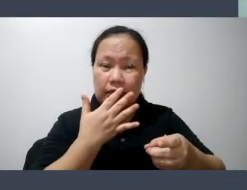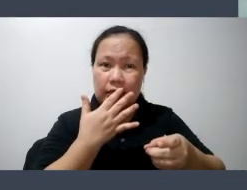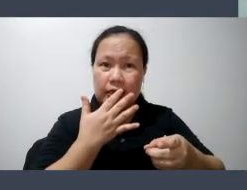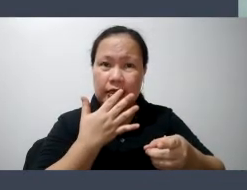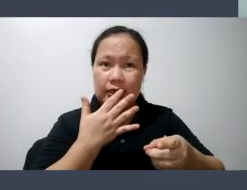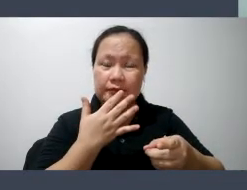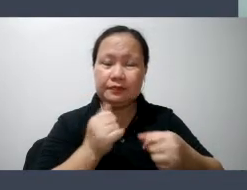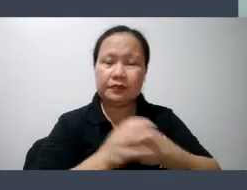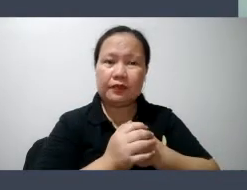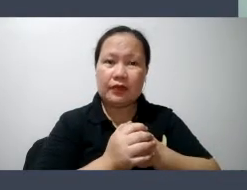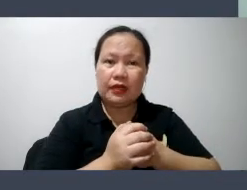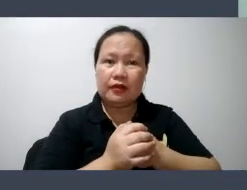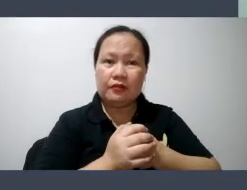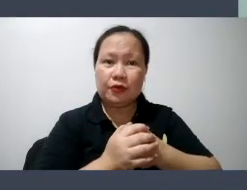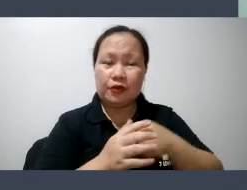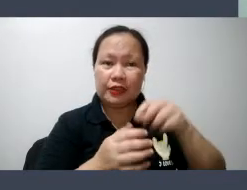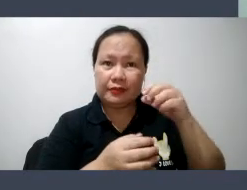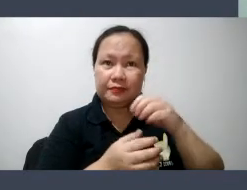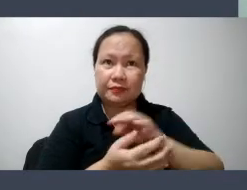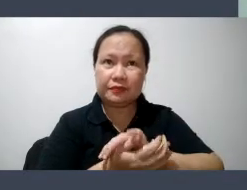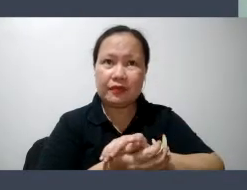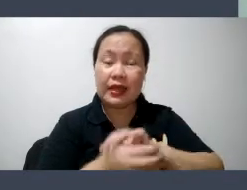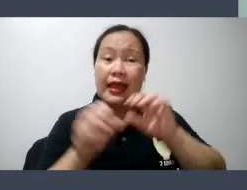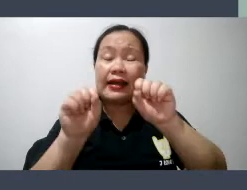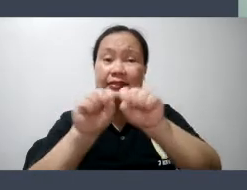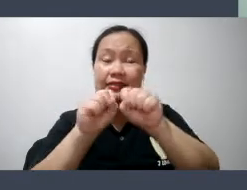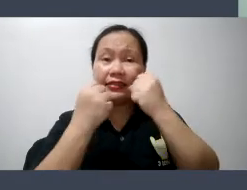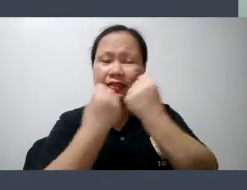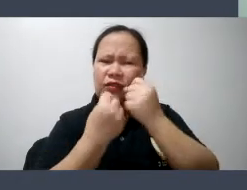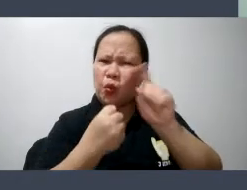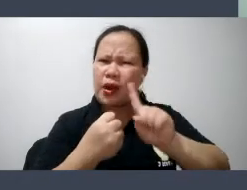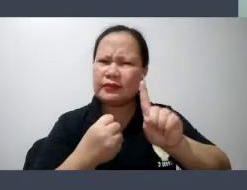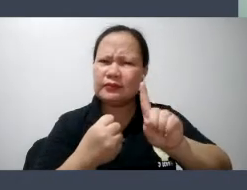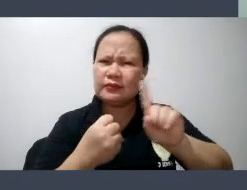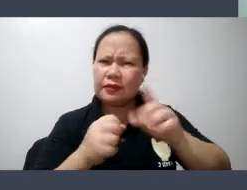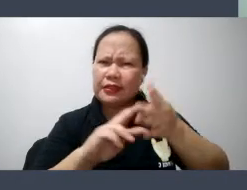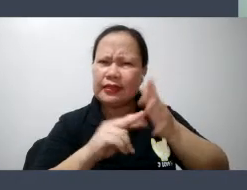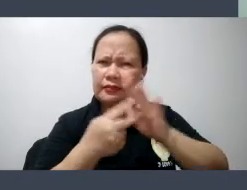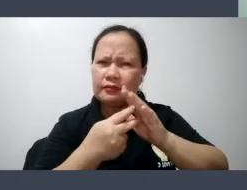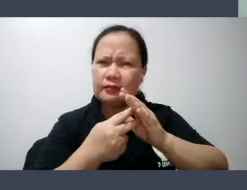words, it should be, set should be what?